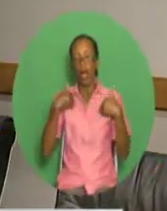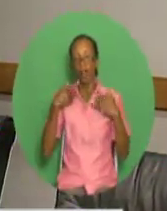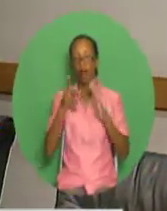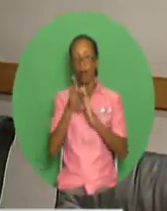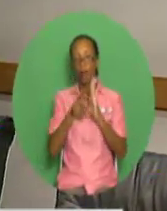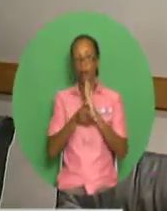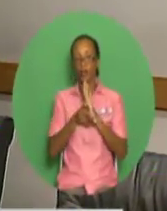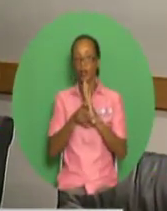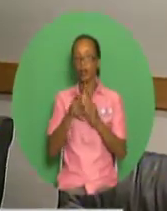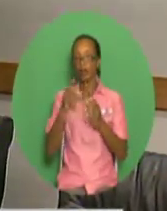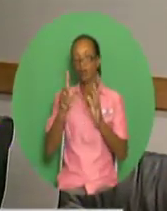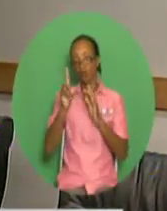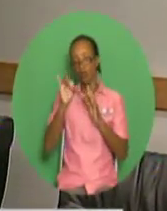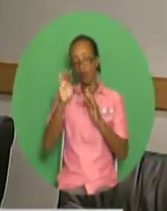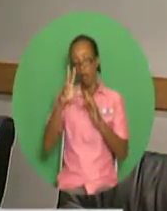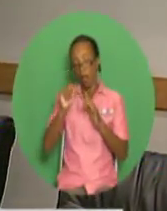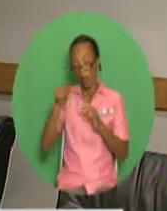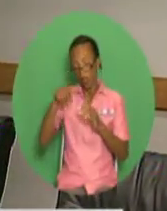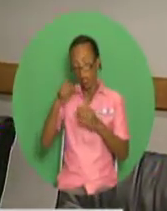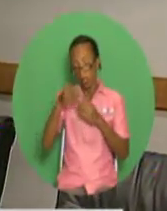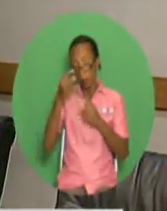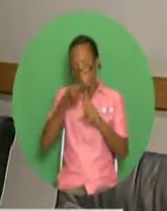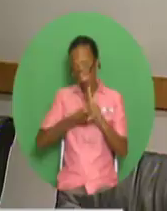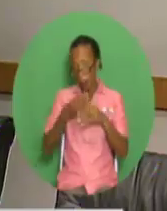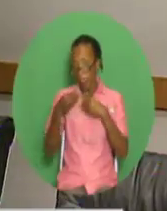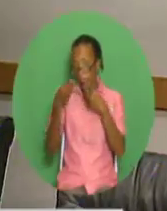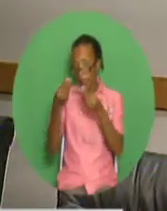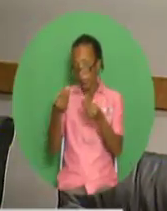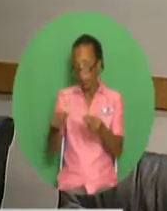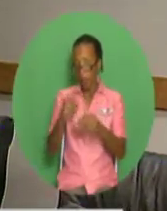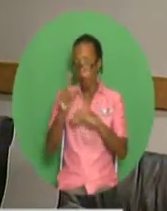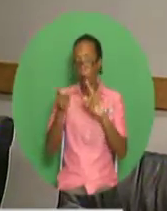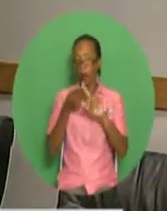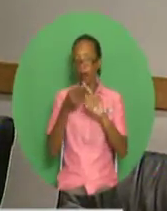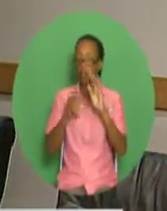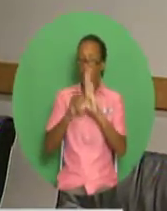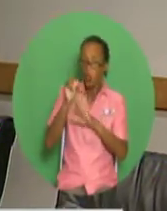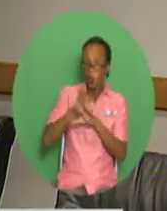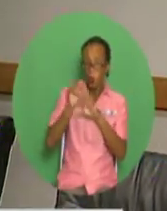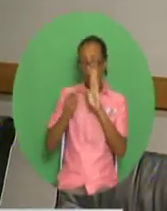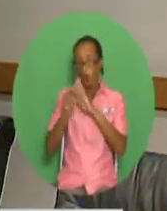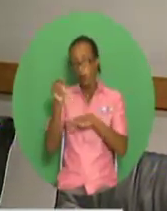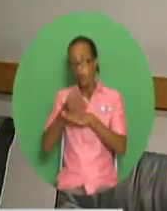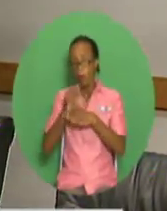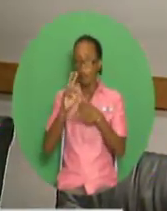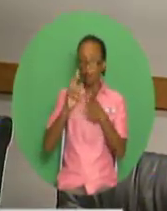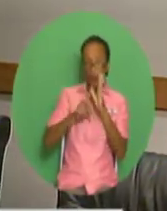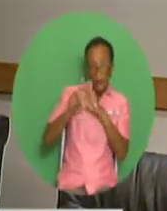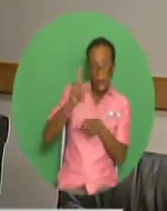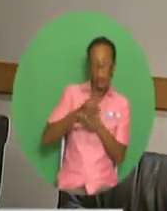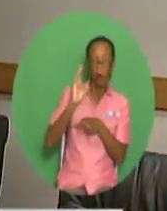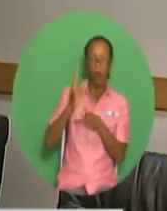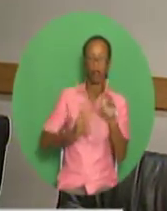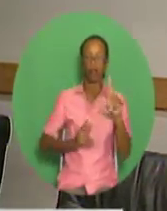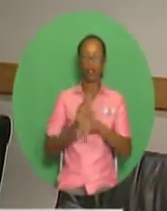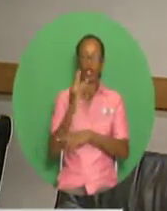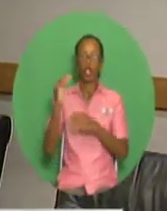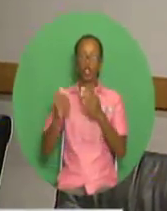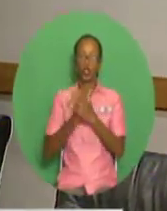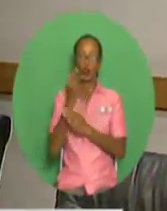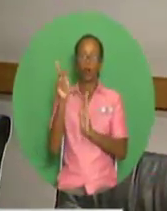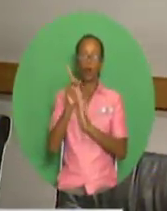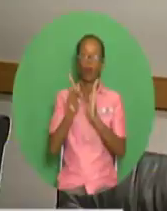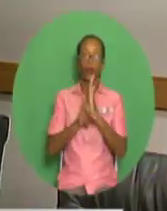month, and hopefully either in October, November, December, somewhere that we can have that new policy launched, but